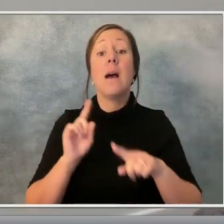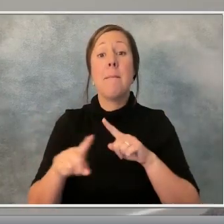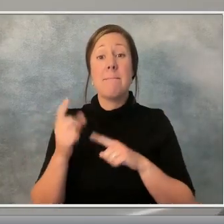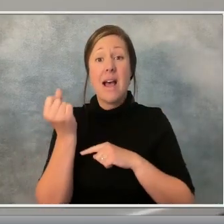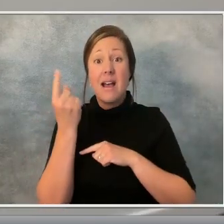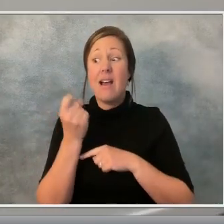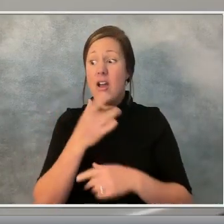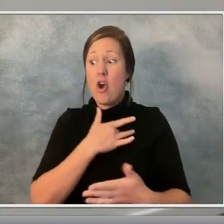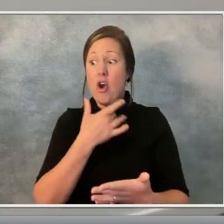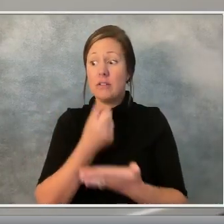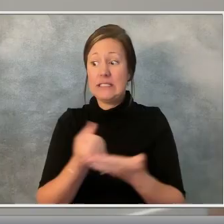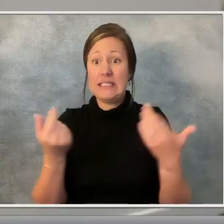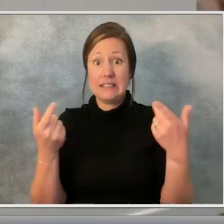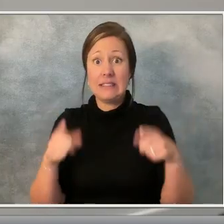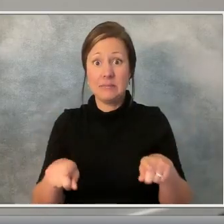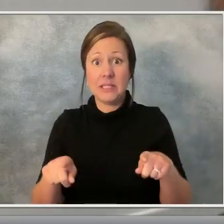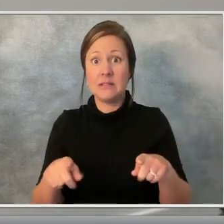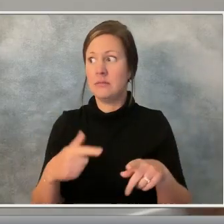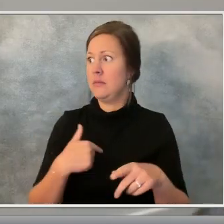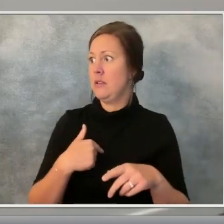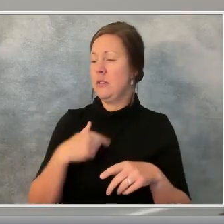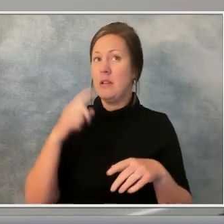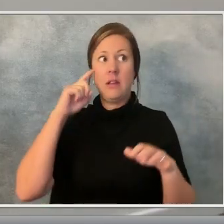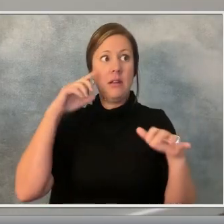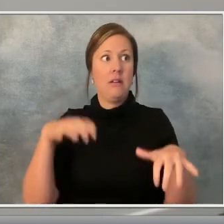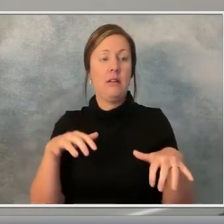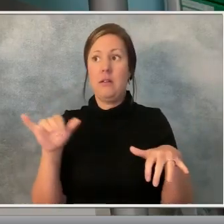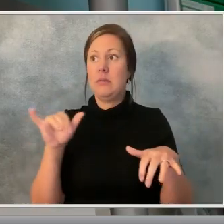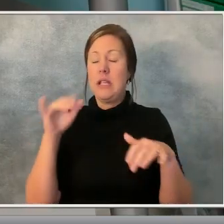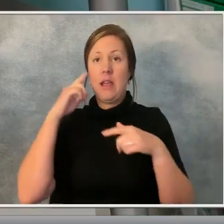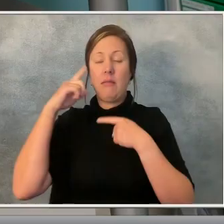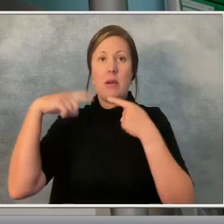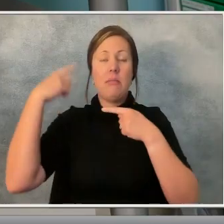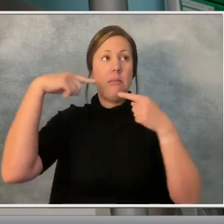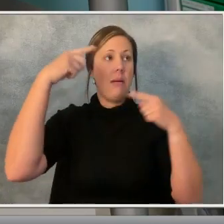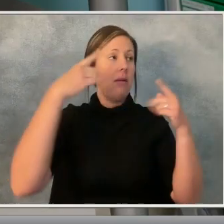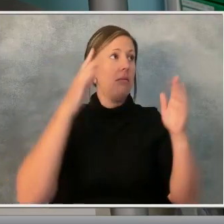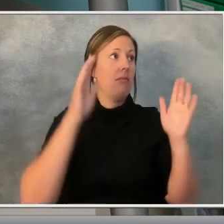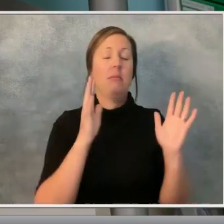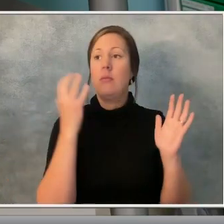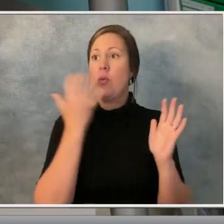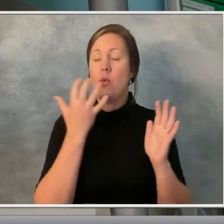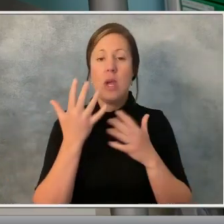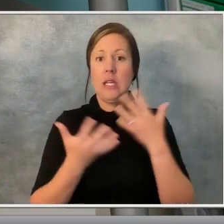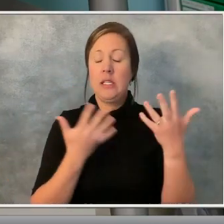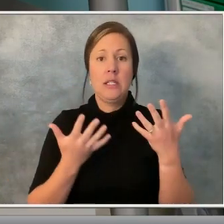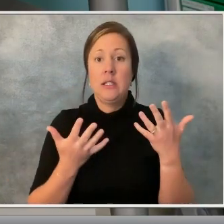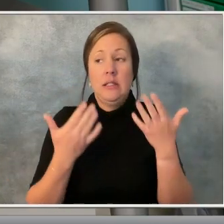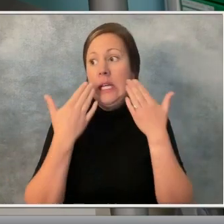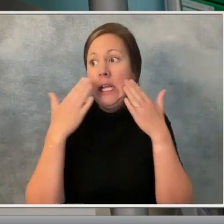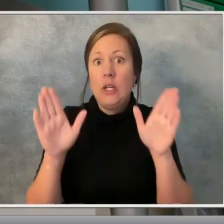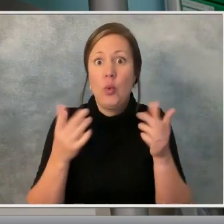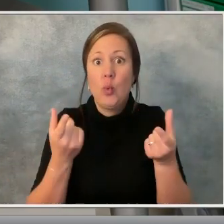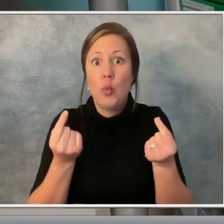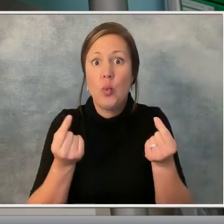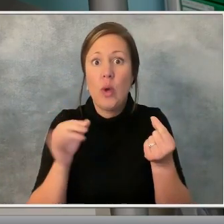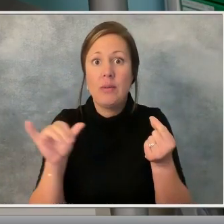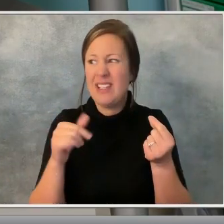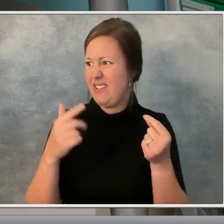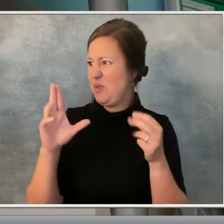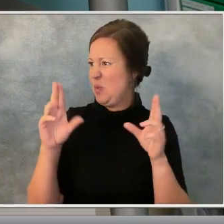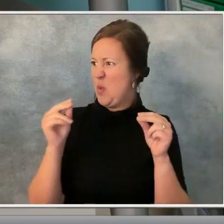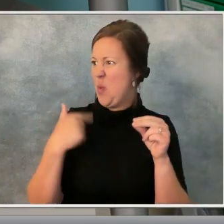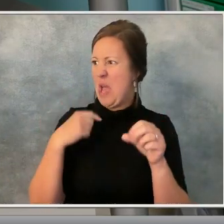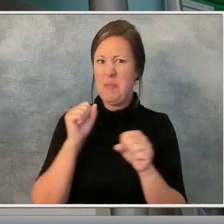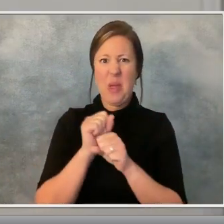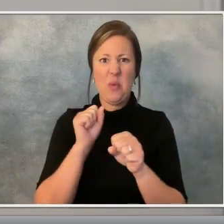what to think, you know. My mind was just going crazy, you know, because I was like, no, I'm at work, you know. I'm